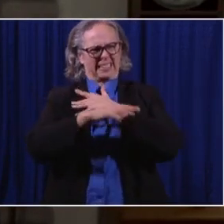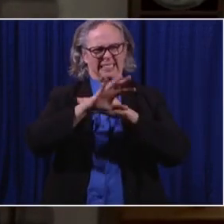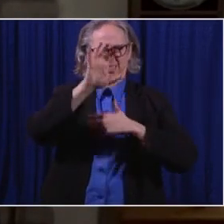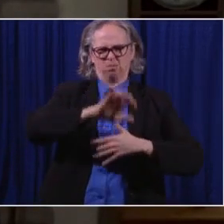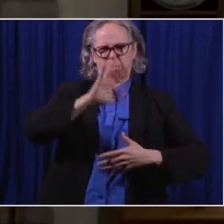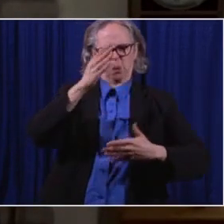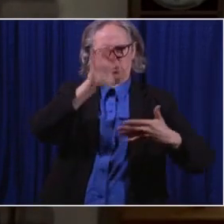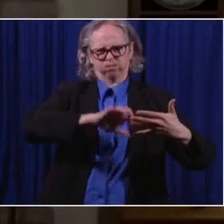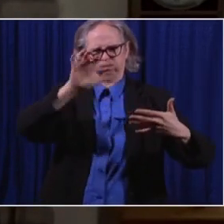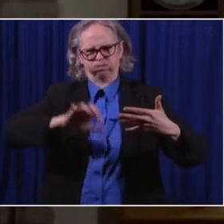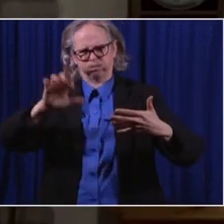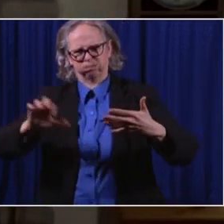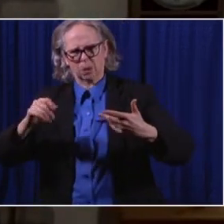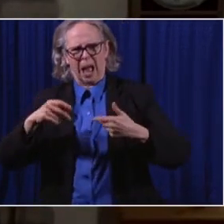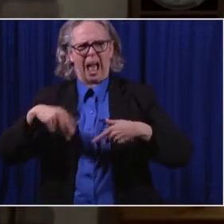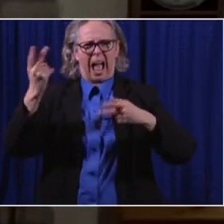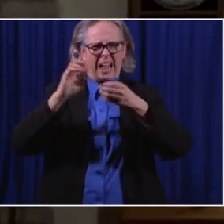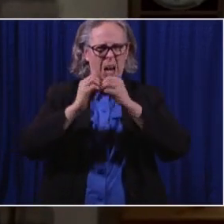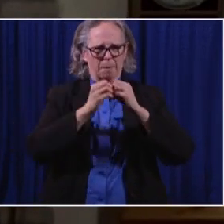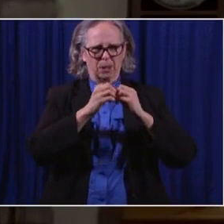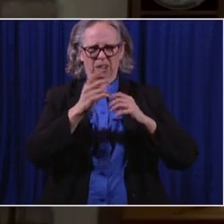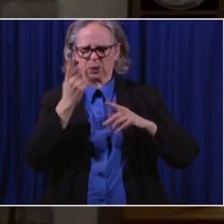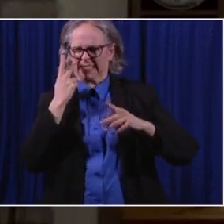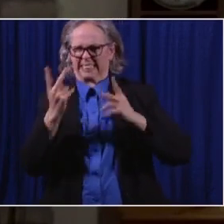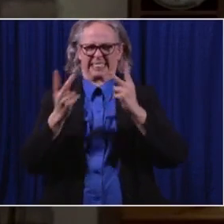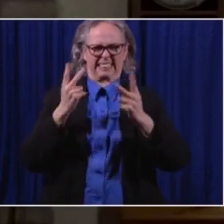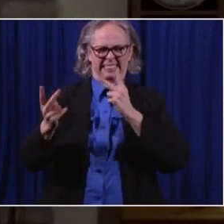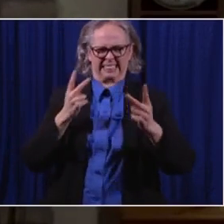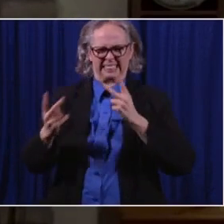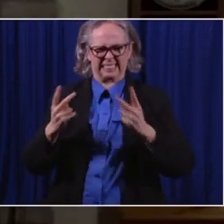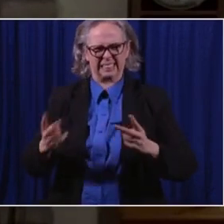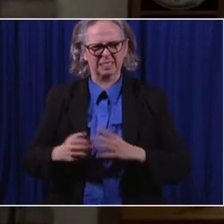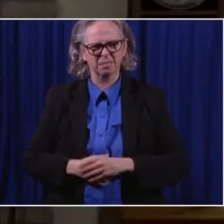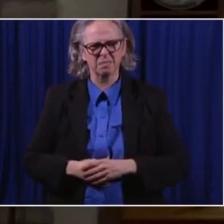incident level. Let's go to the top 20, Eric.